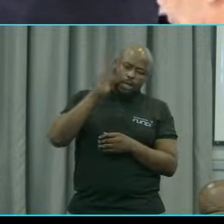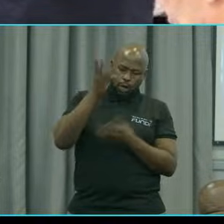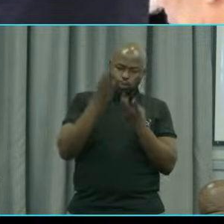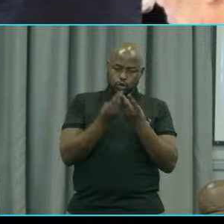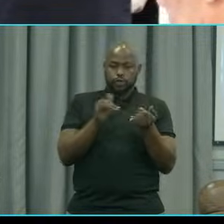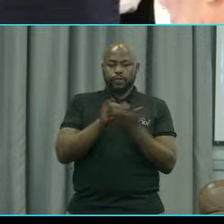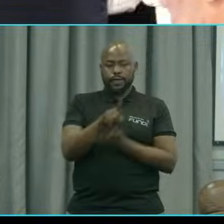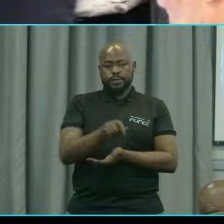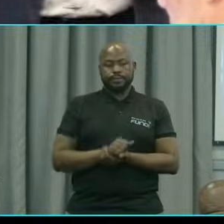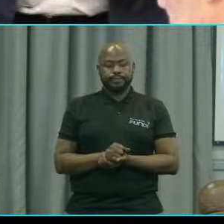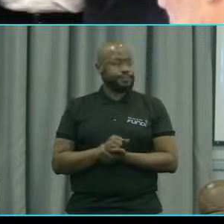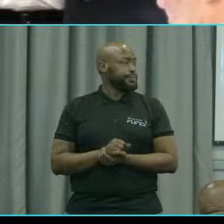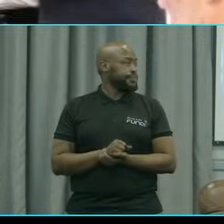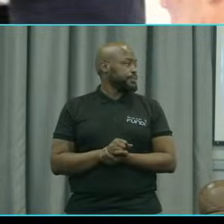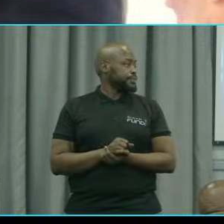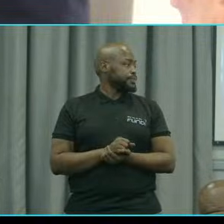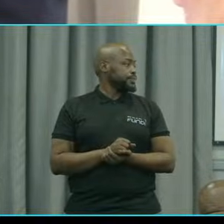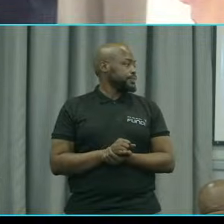matter.